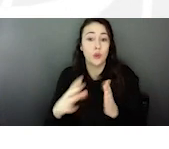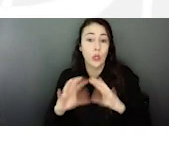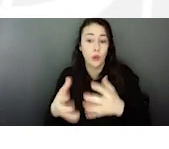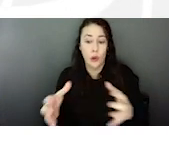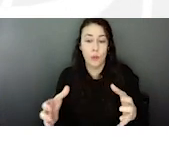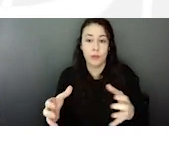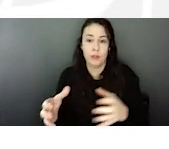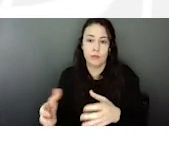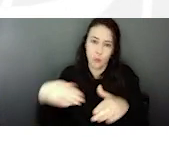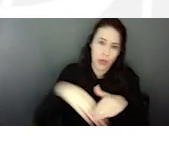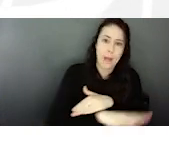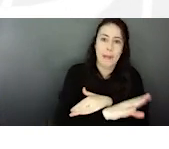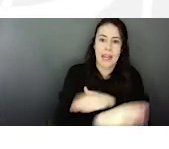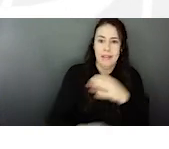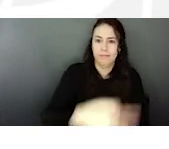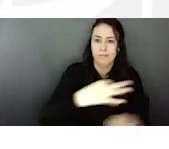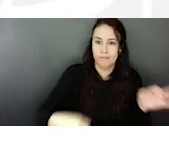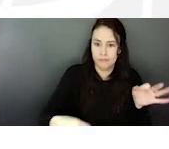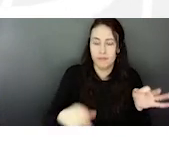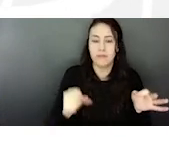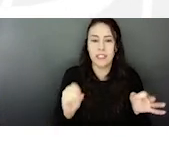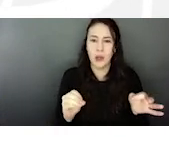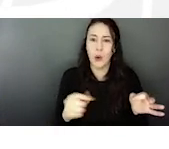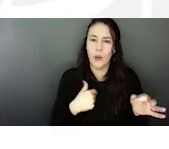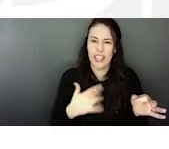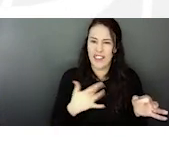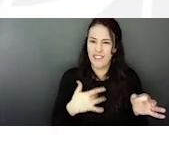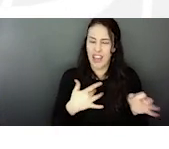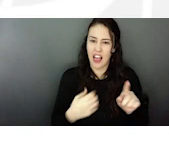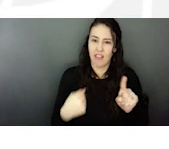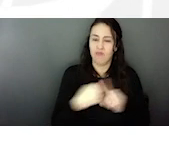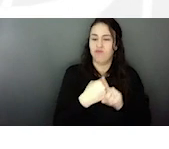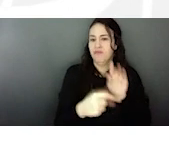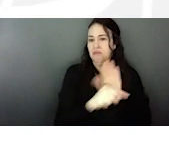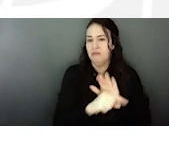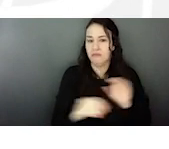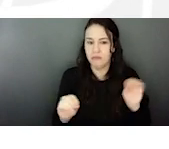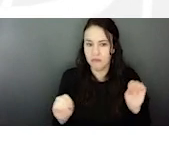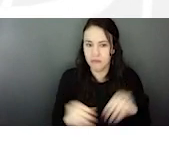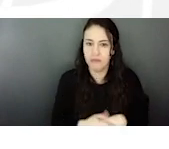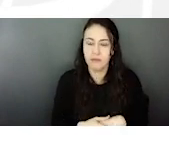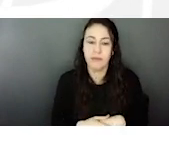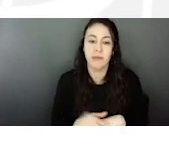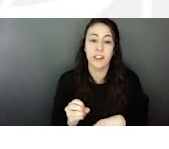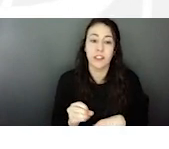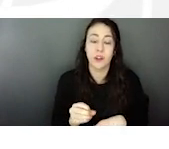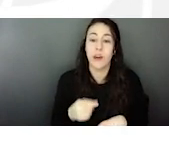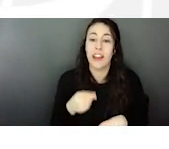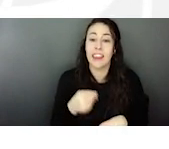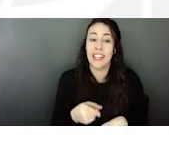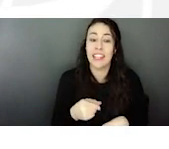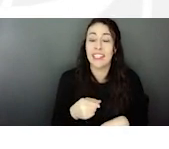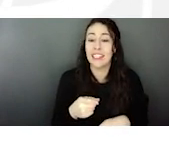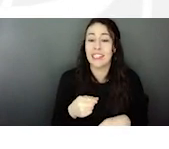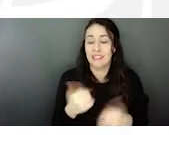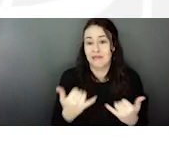when you bring together what has been this trend, right, of students not being able to